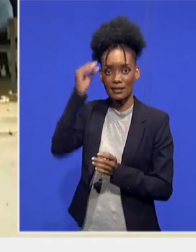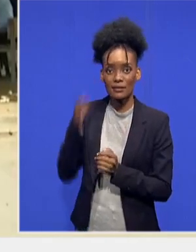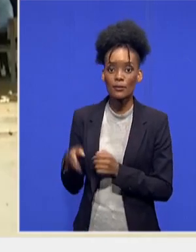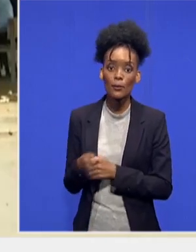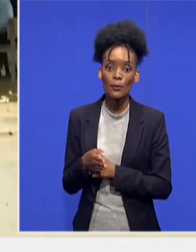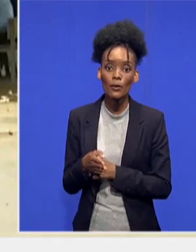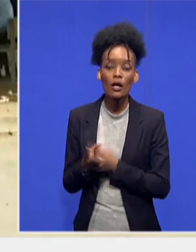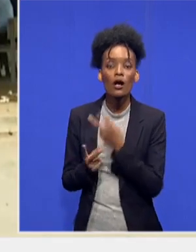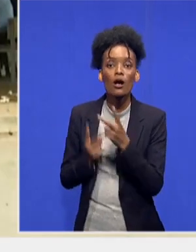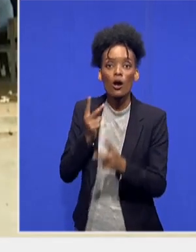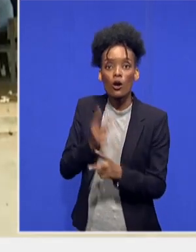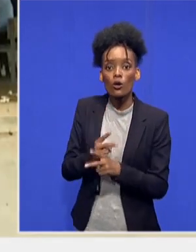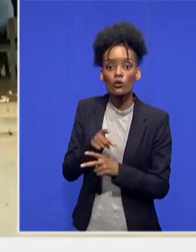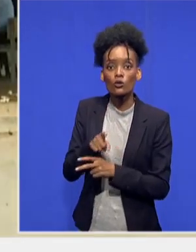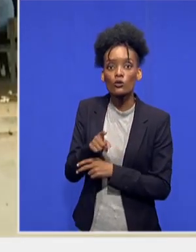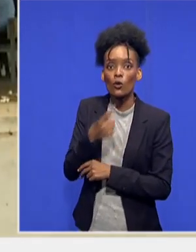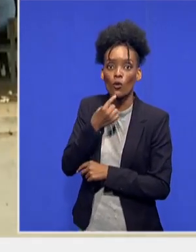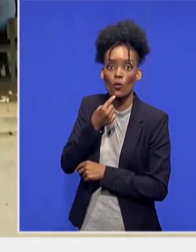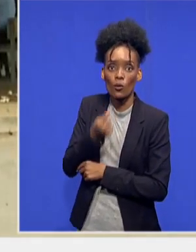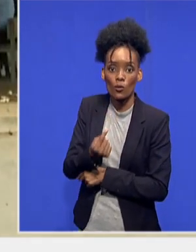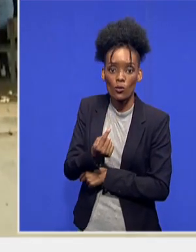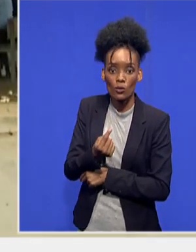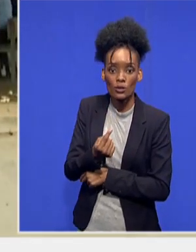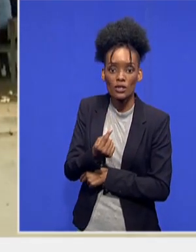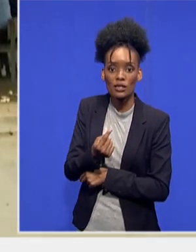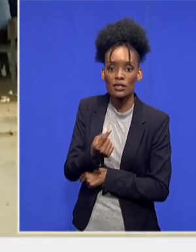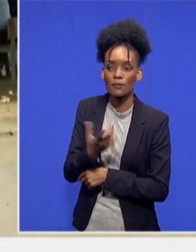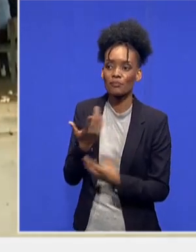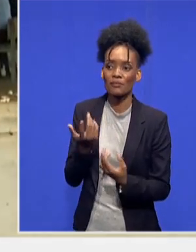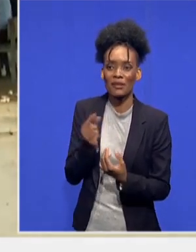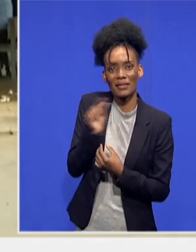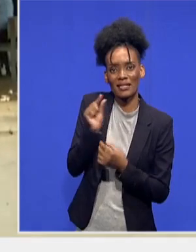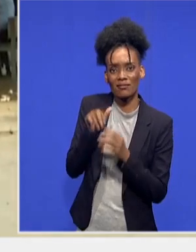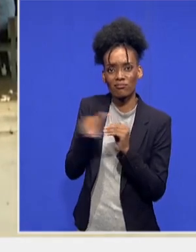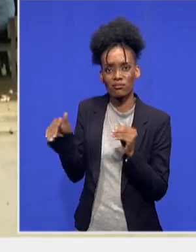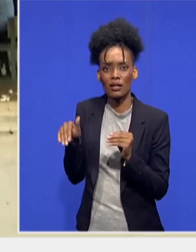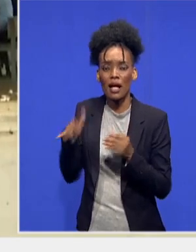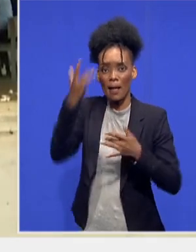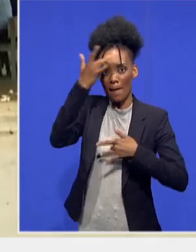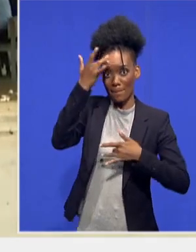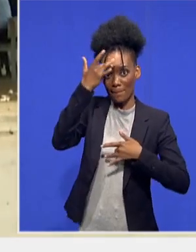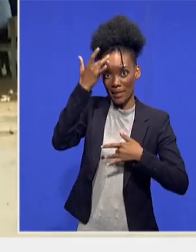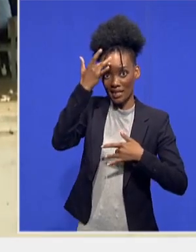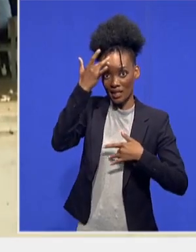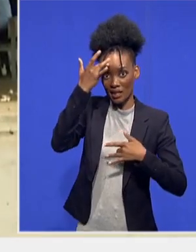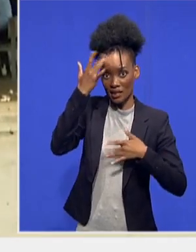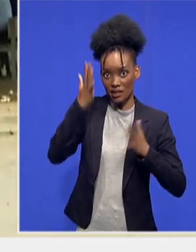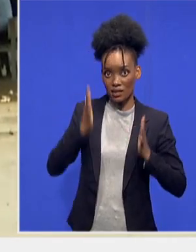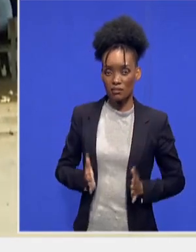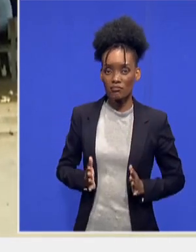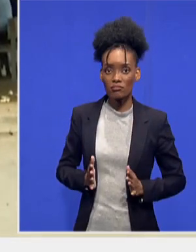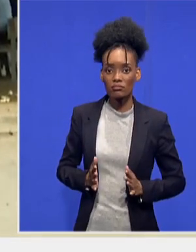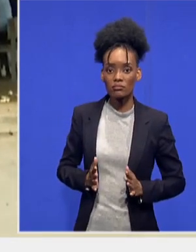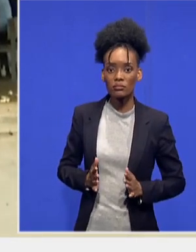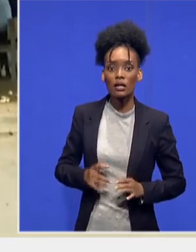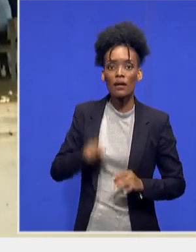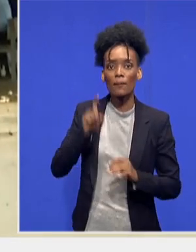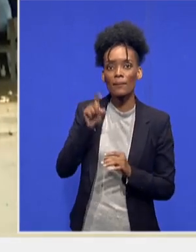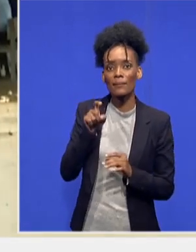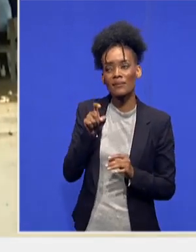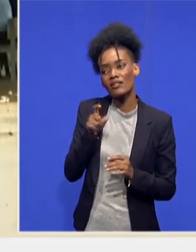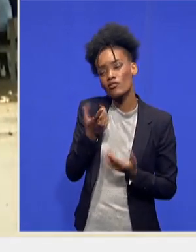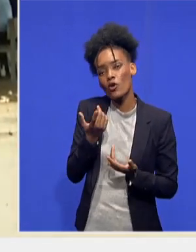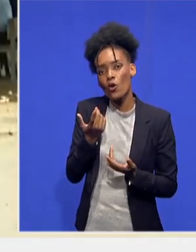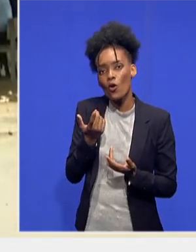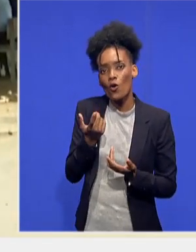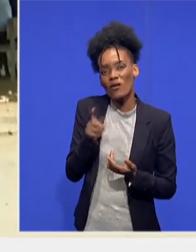were supposed to be released, I'm talking about now the patients that were supposed to be sent home,